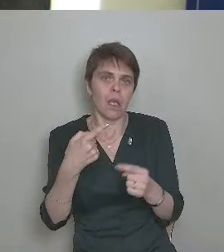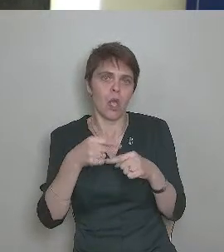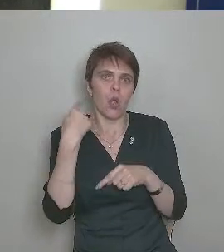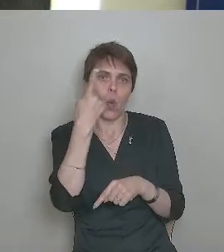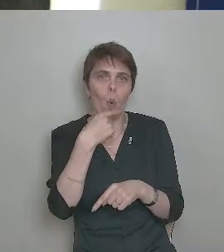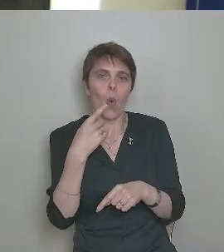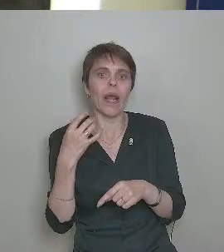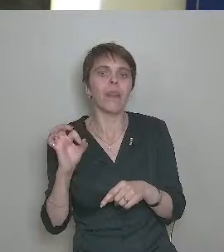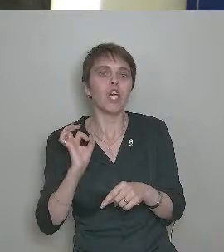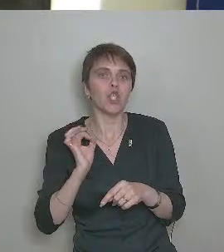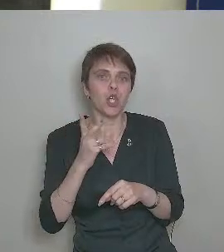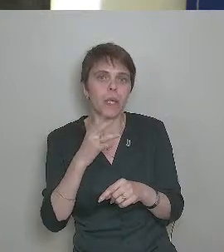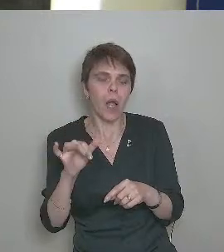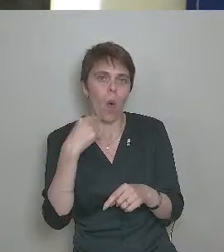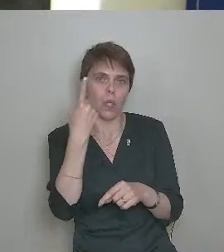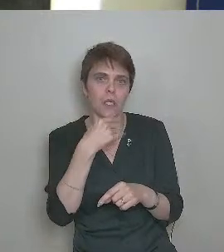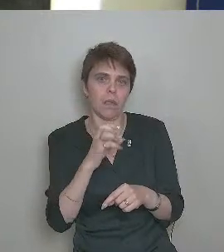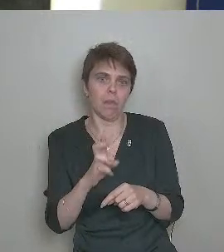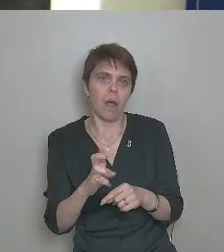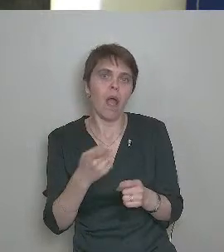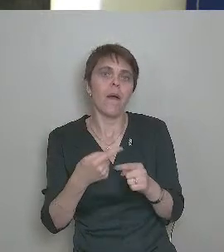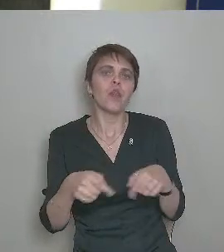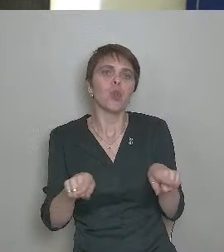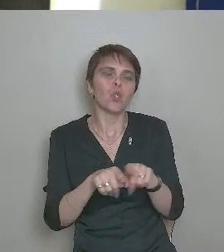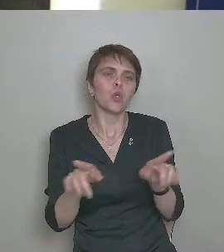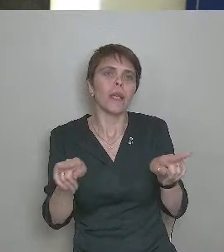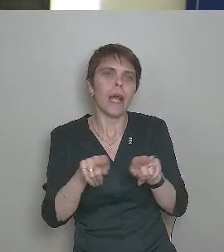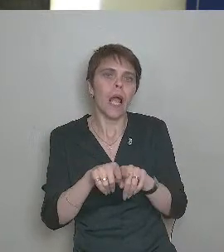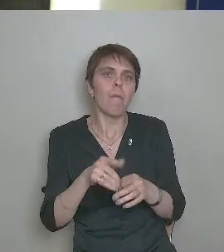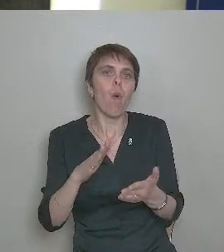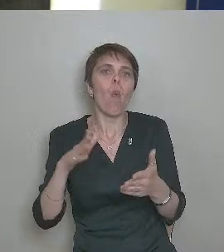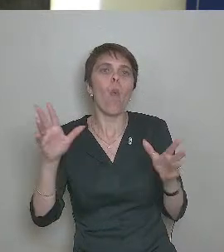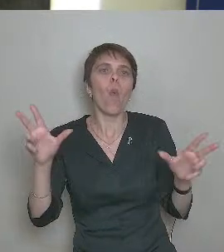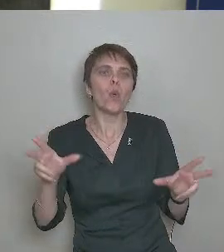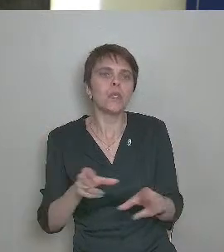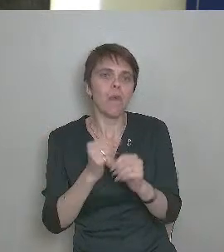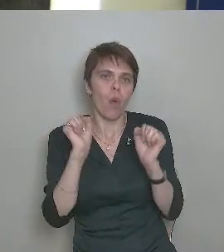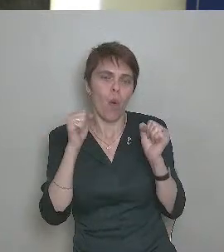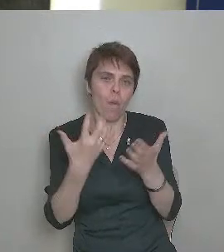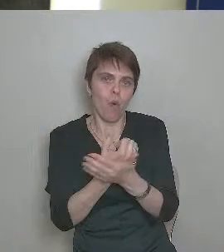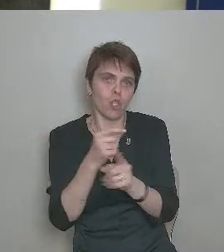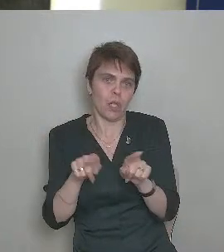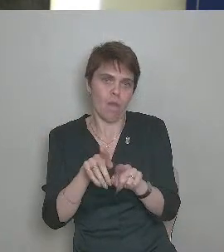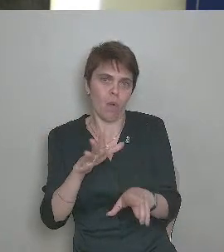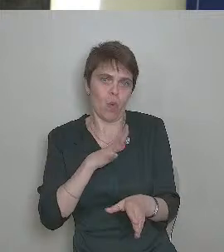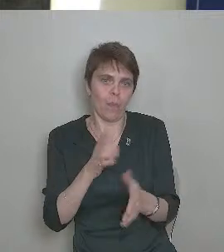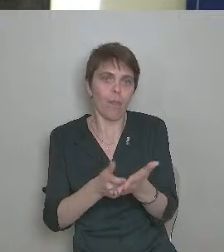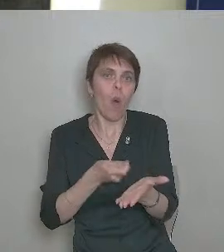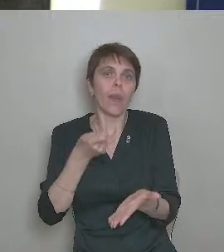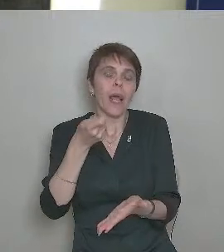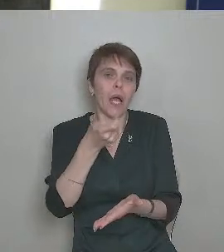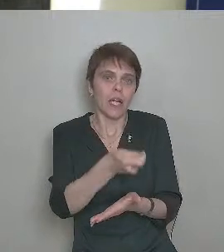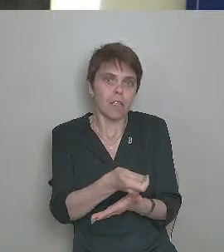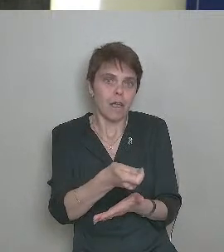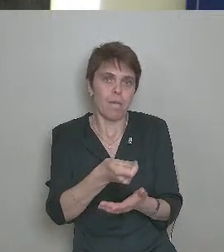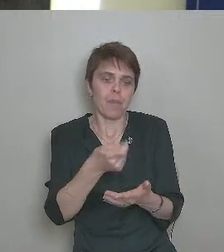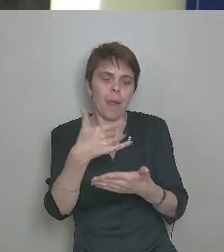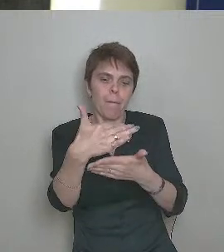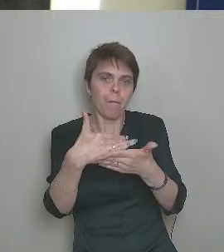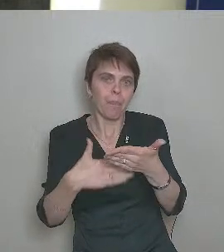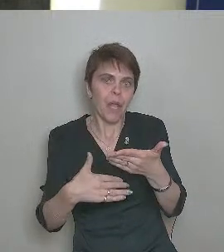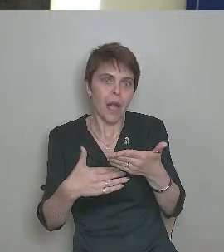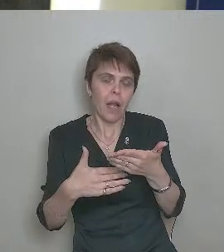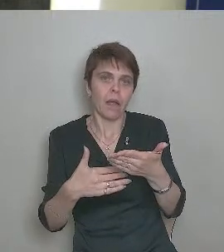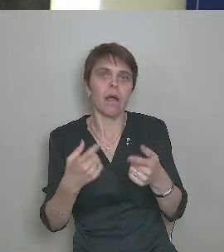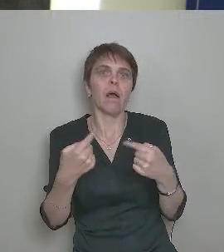and they can get all the information in the registers. And the Ministry of